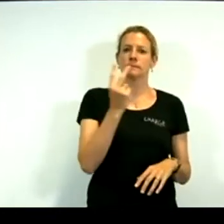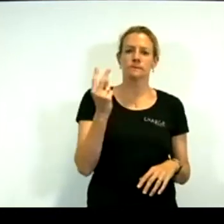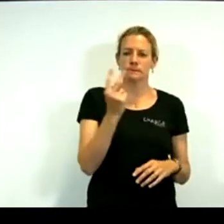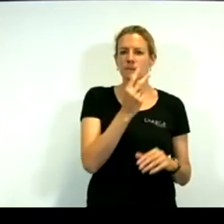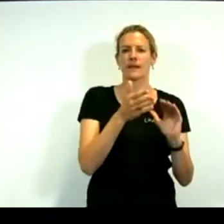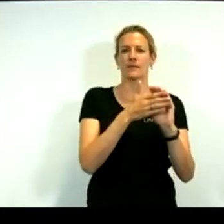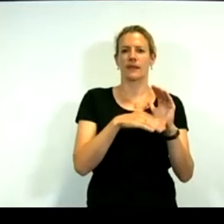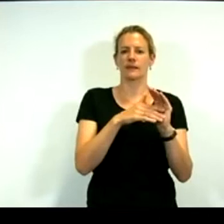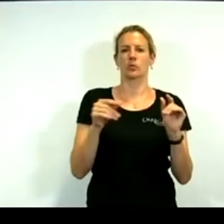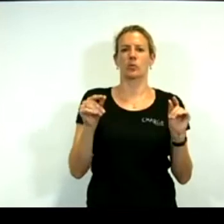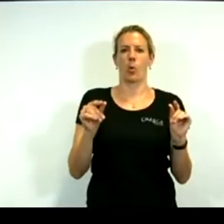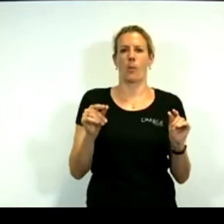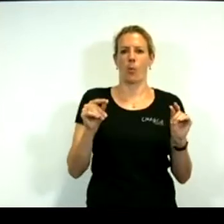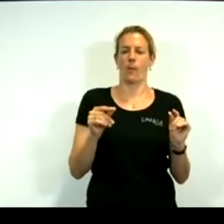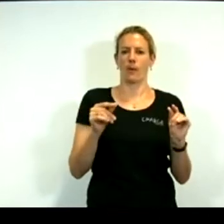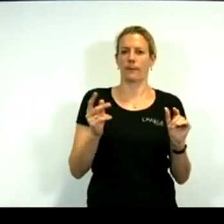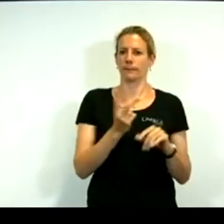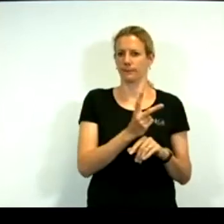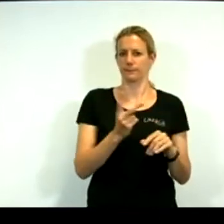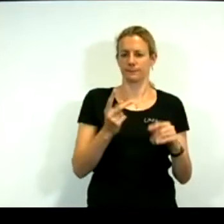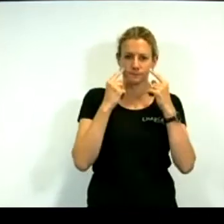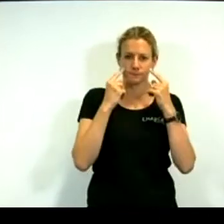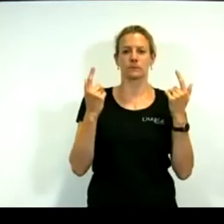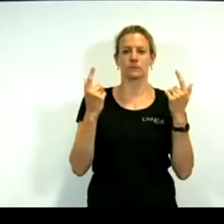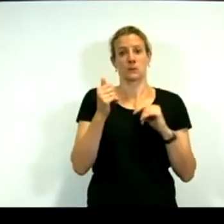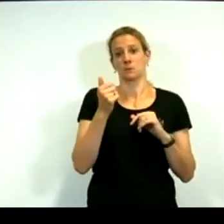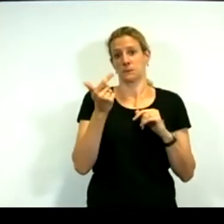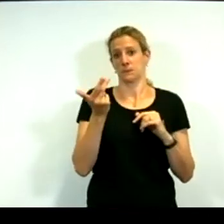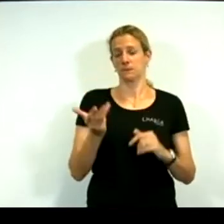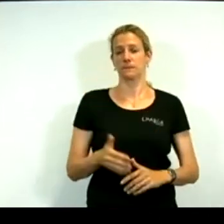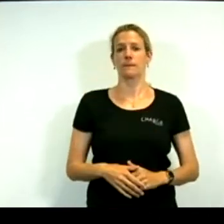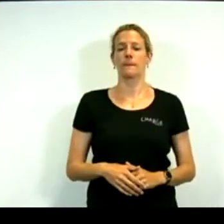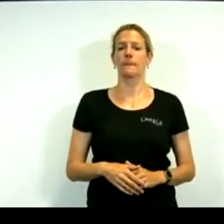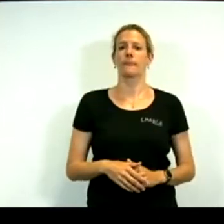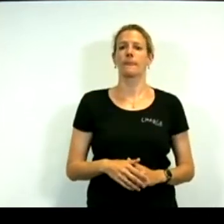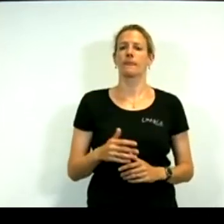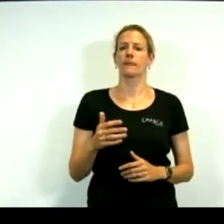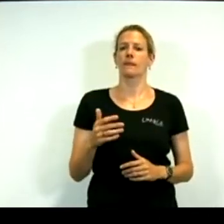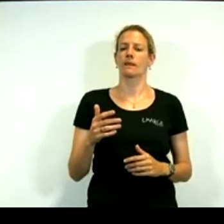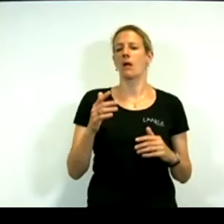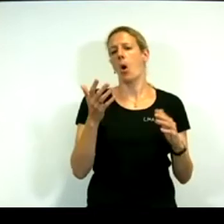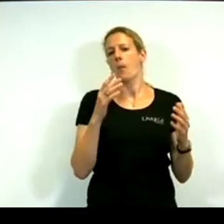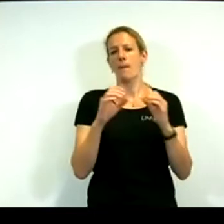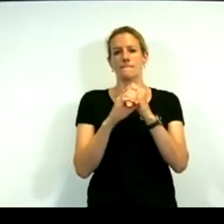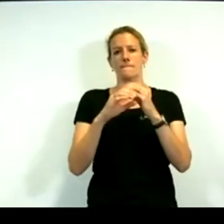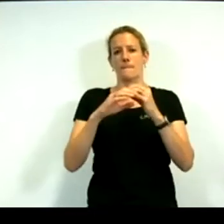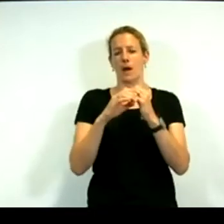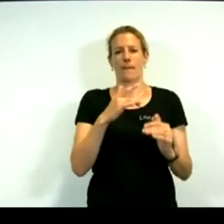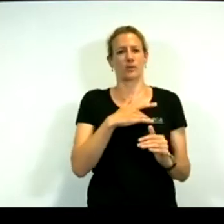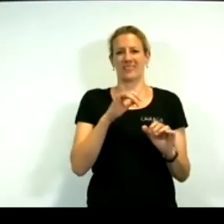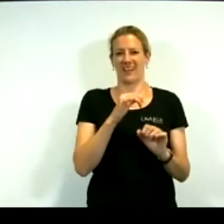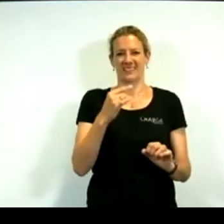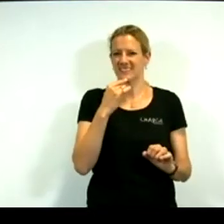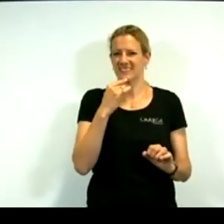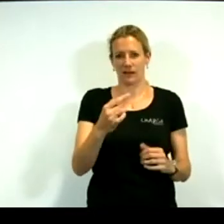She has retinal coloboma bilaterally, several small ones. Whether the macula is affected